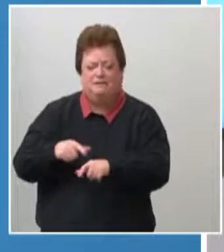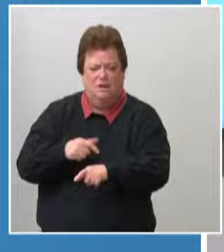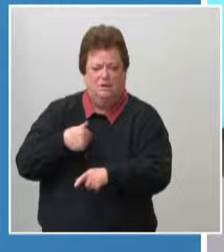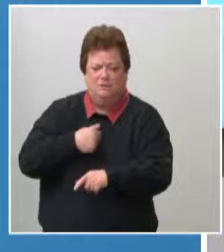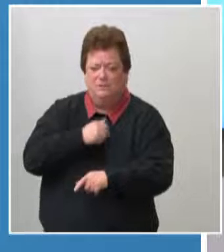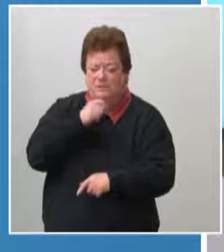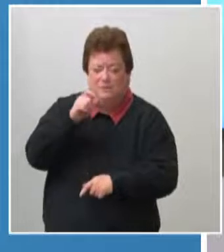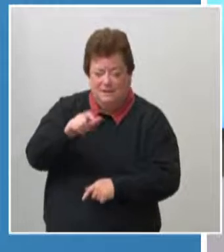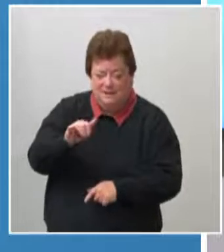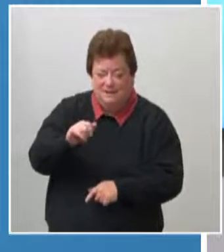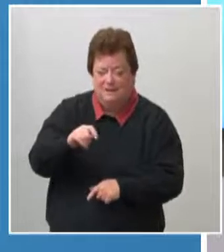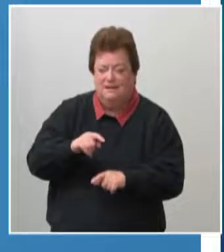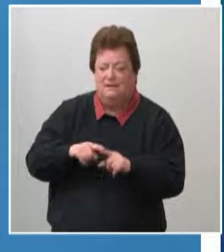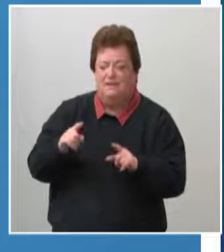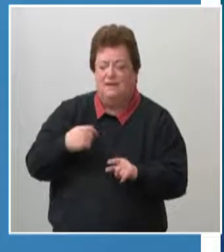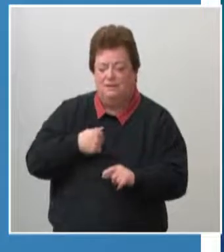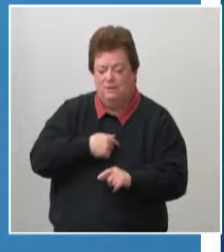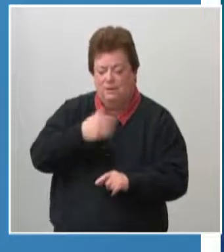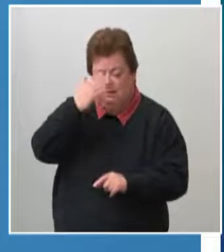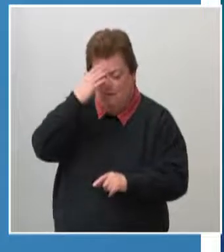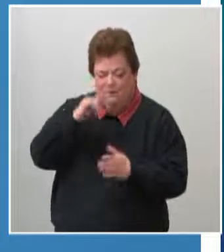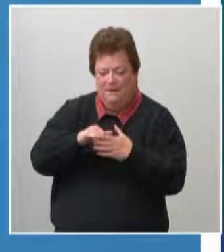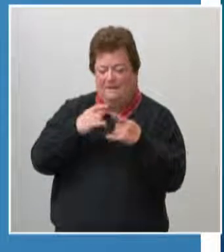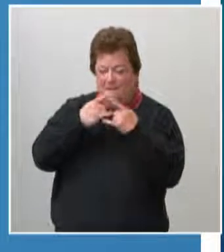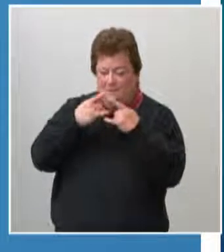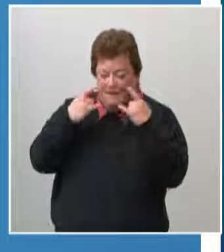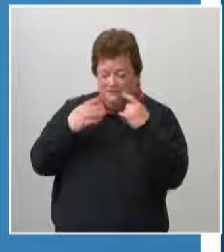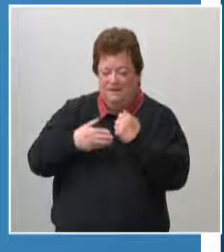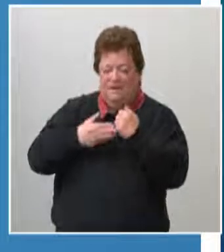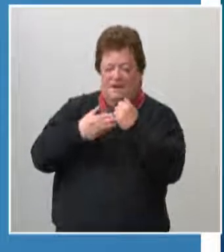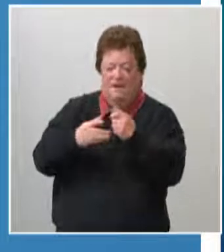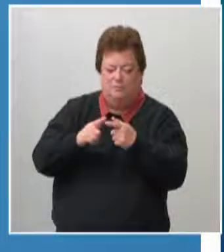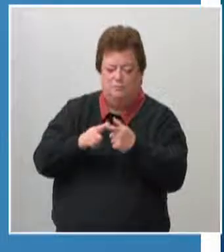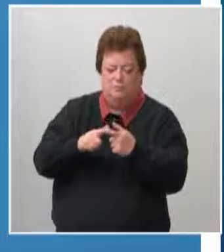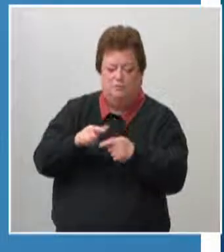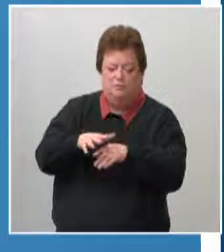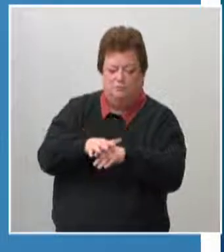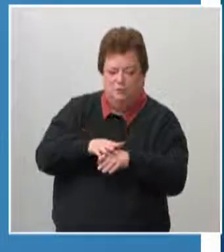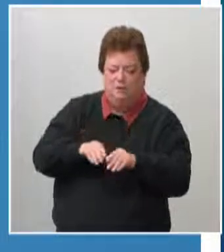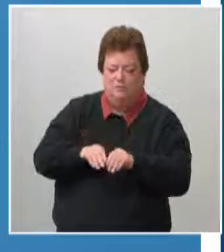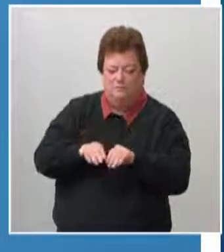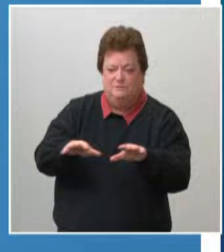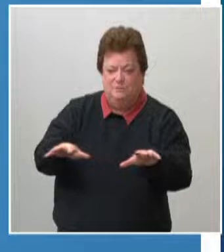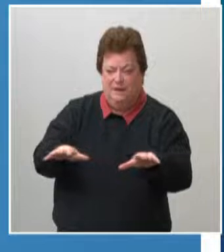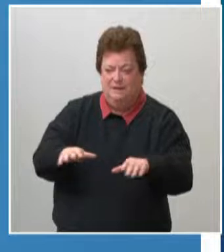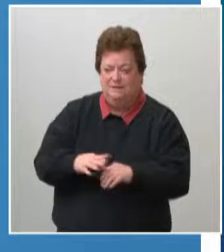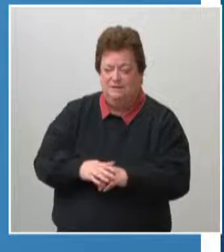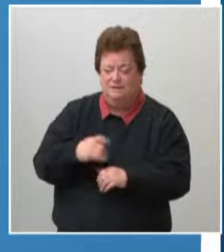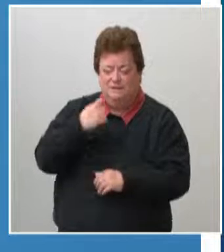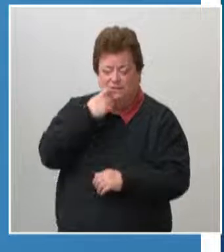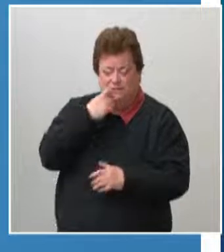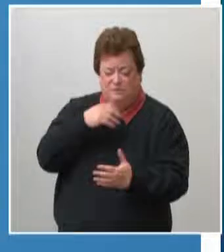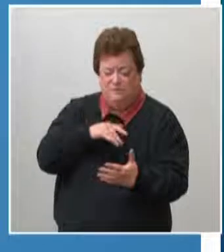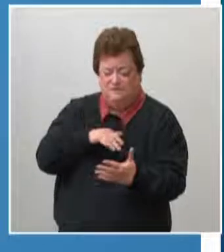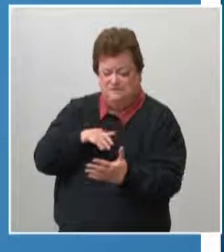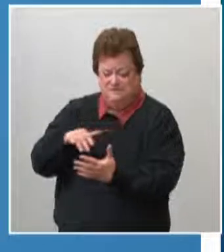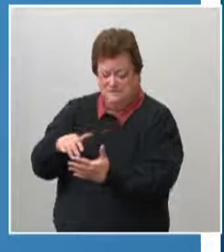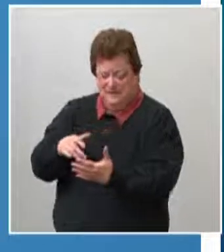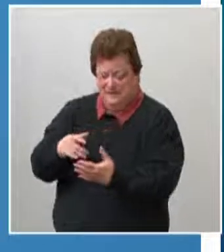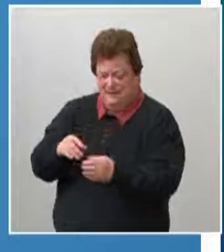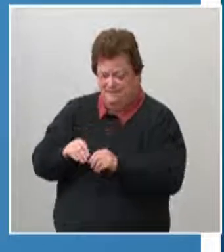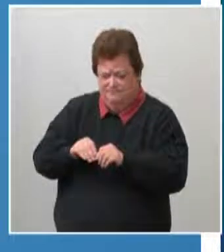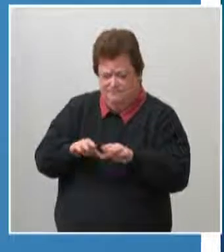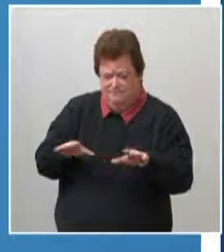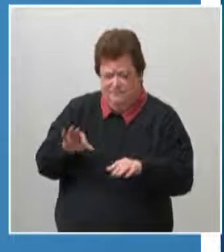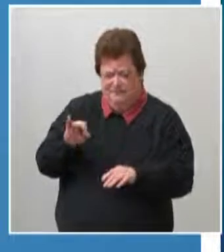We know masks are a helpful tool to help slow the spread of the virus. A recent study released on February